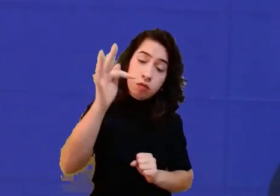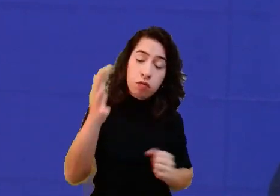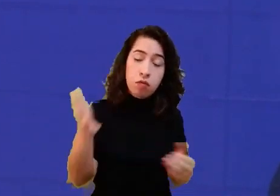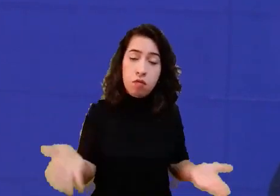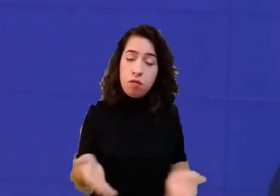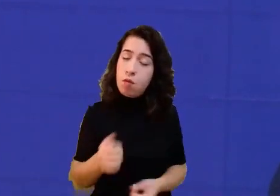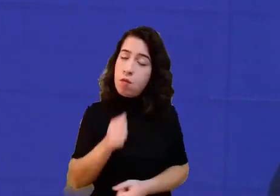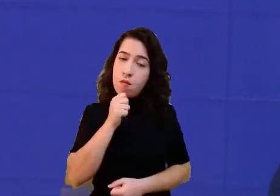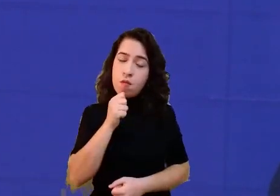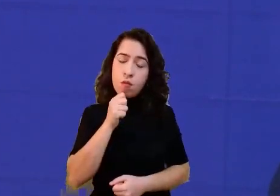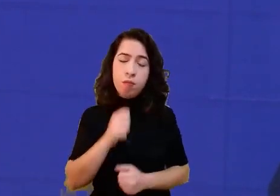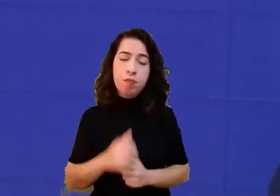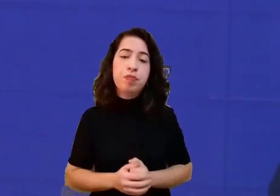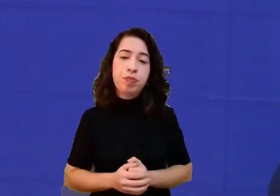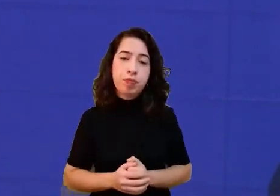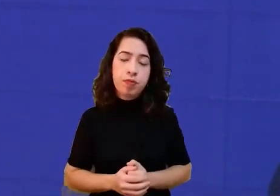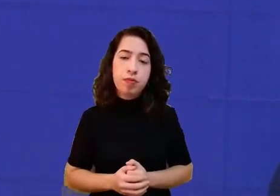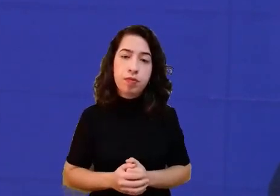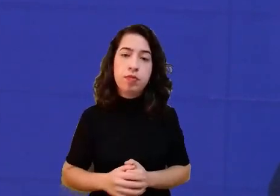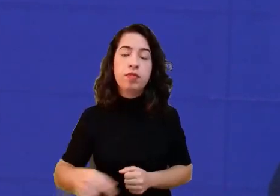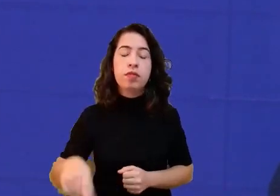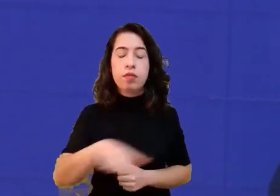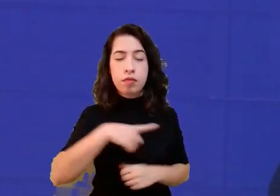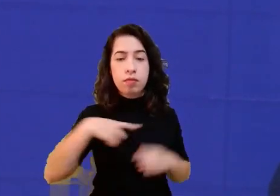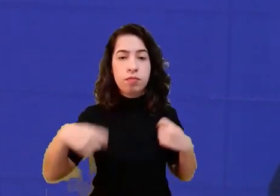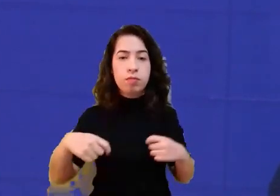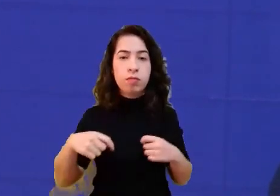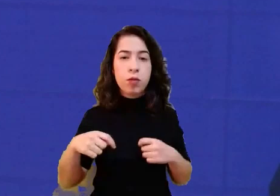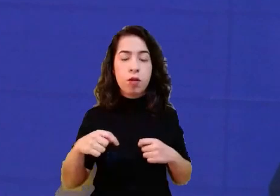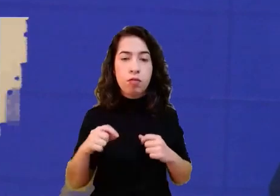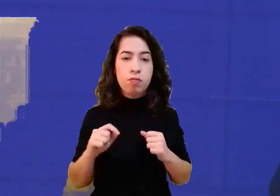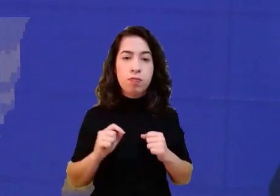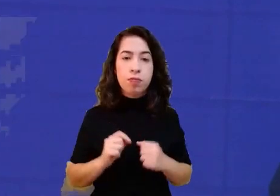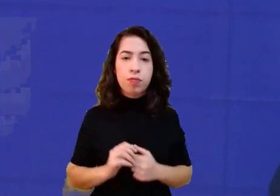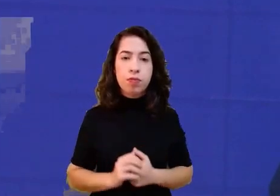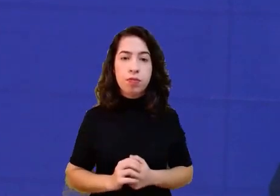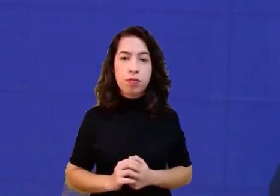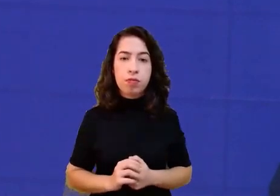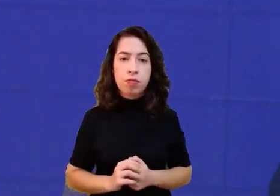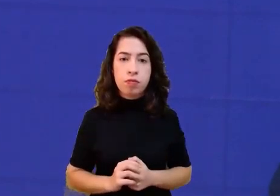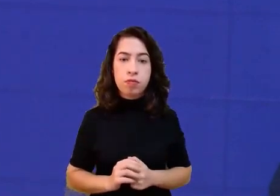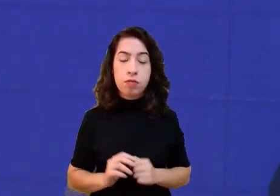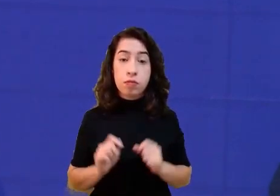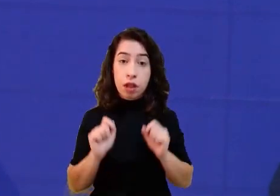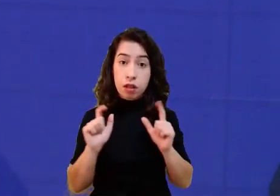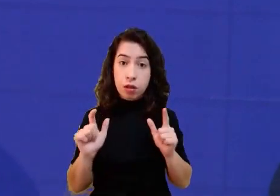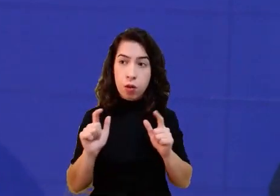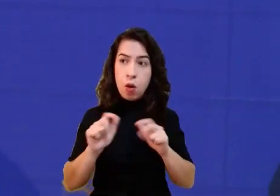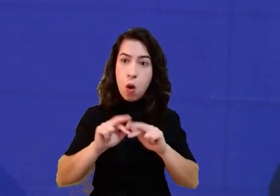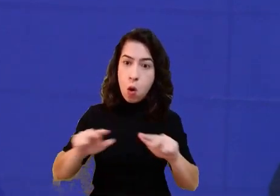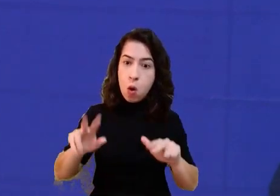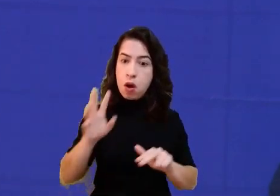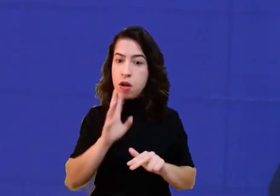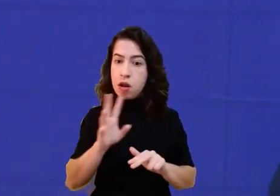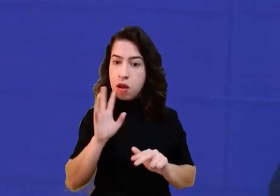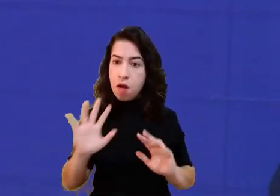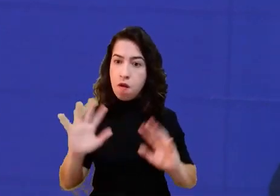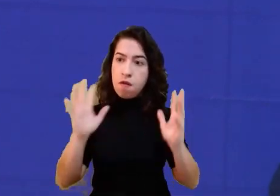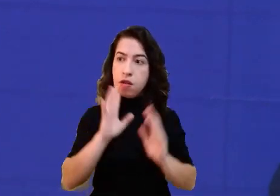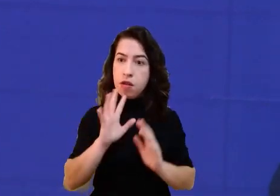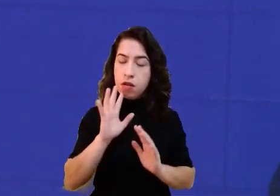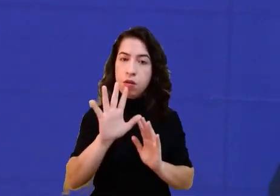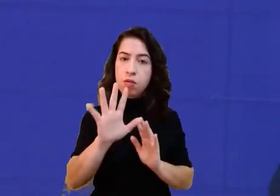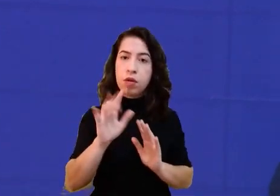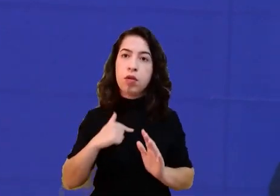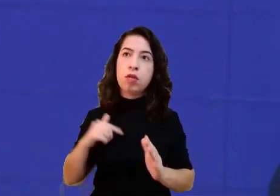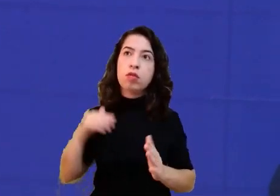can't. So I think this is what we have to bear in mind. The party is super good and all that, but where do we want to get from